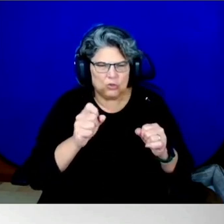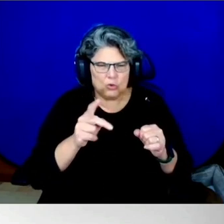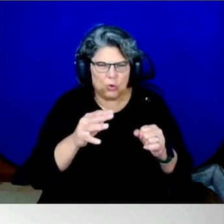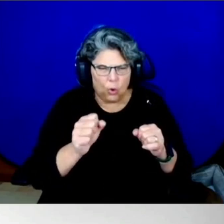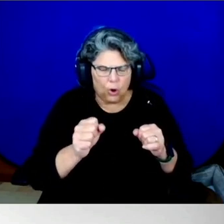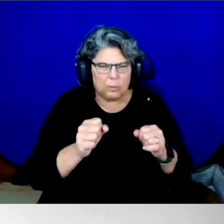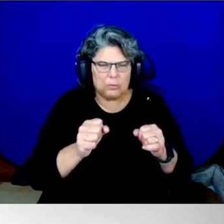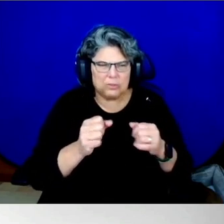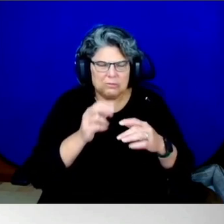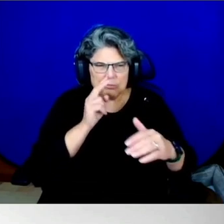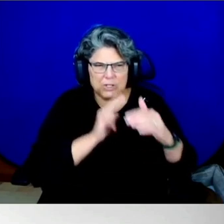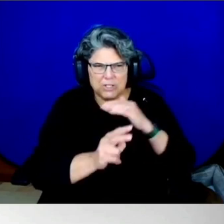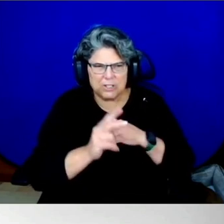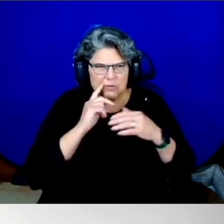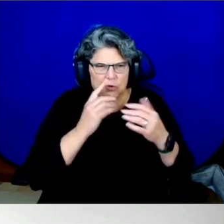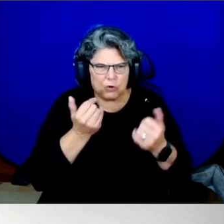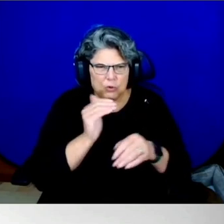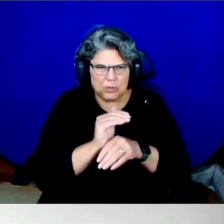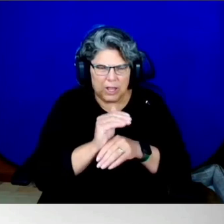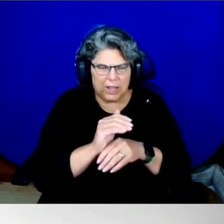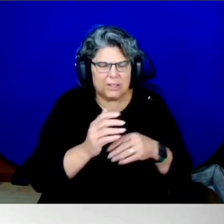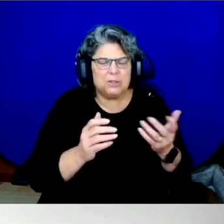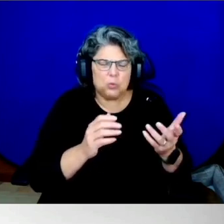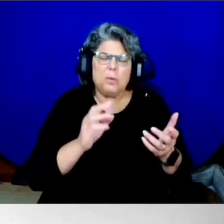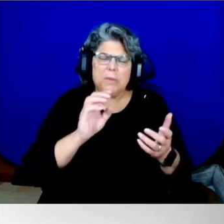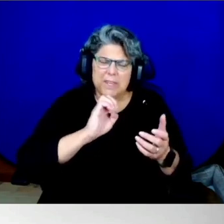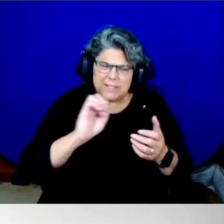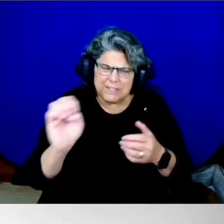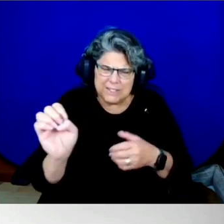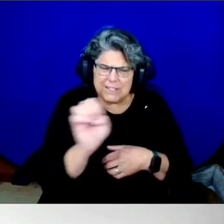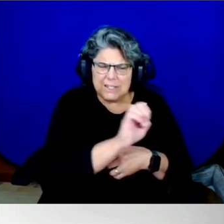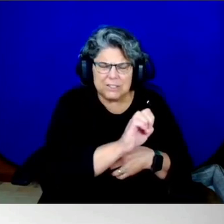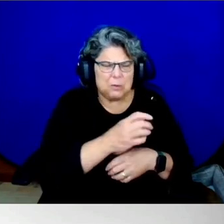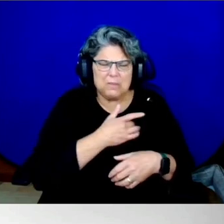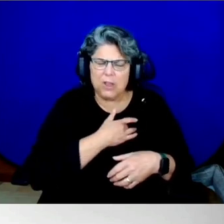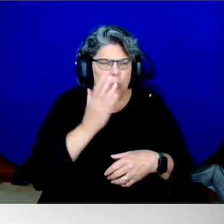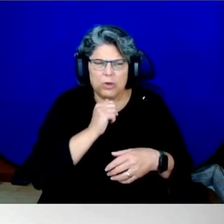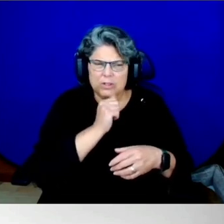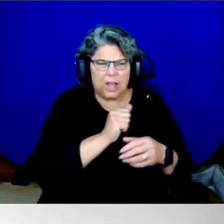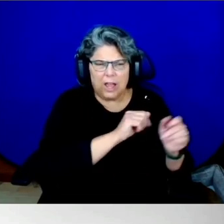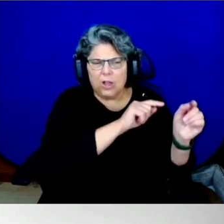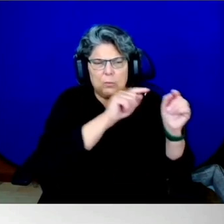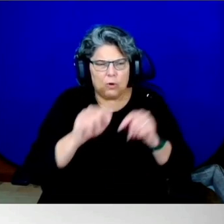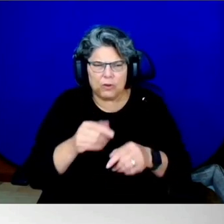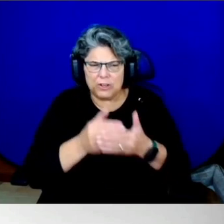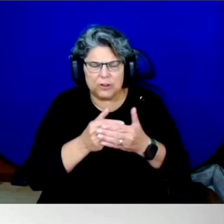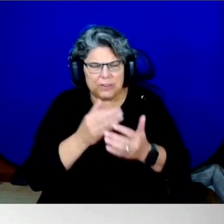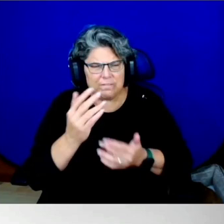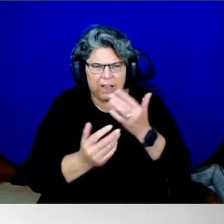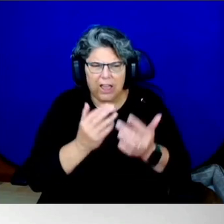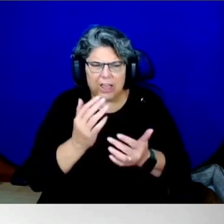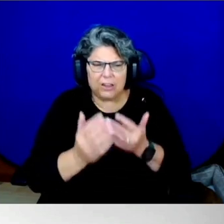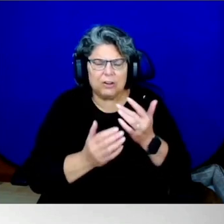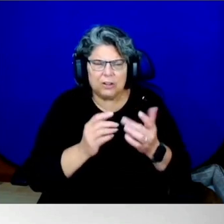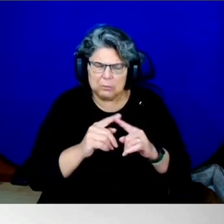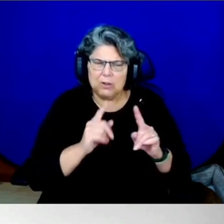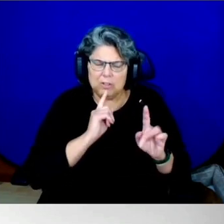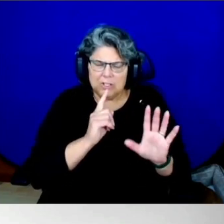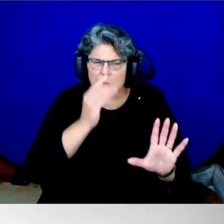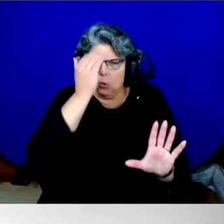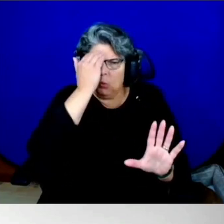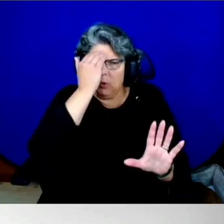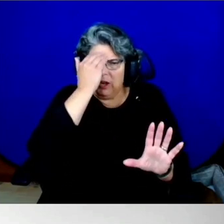are going to be well off to our east. We don't anticipate that they're going to come over the fire exactly, but we're really being cognizant about any